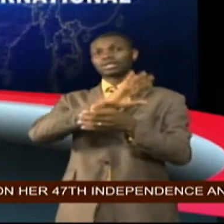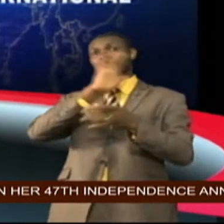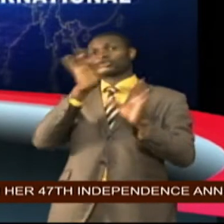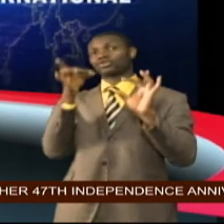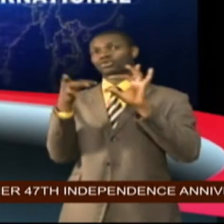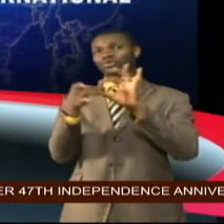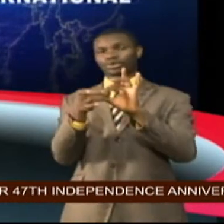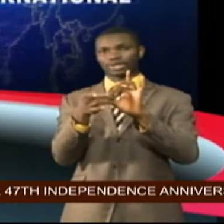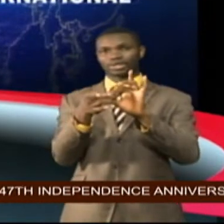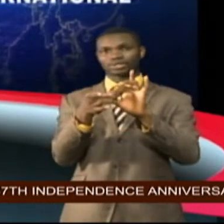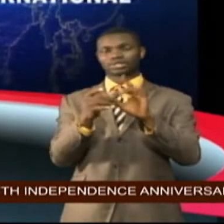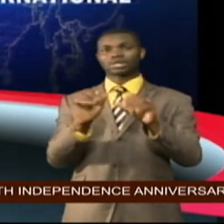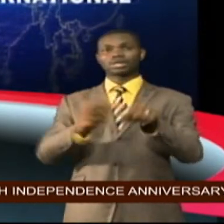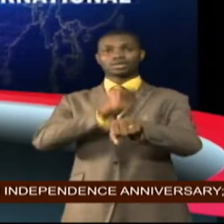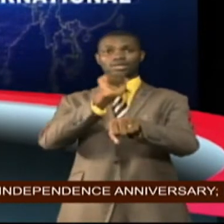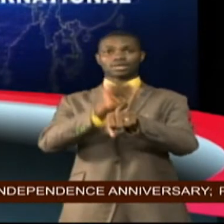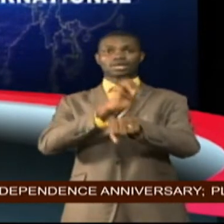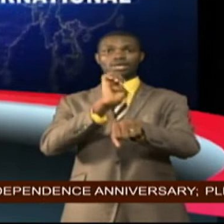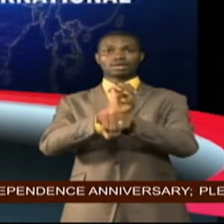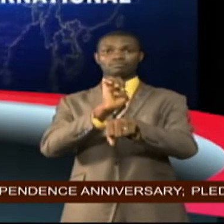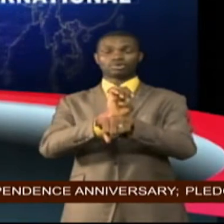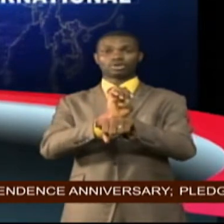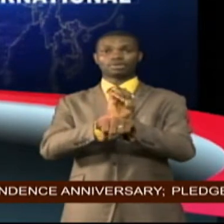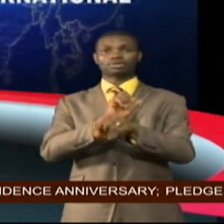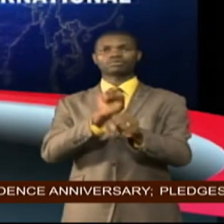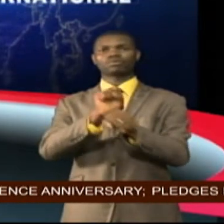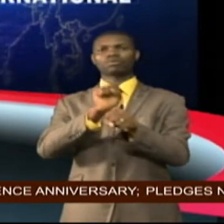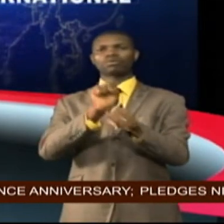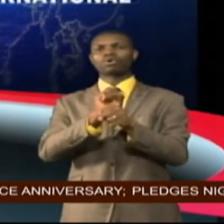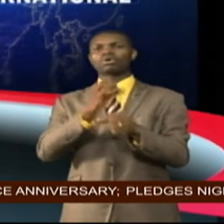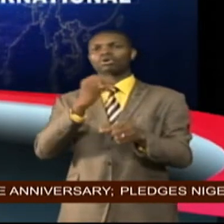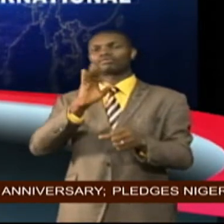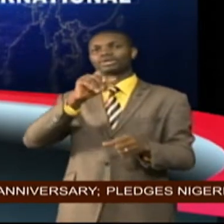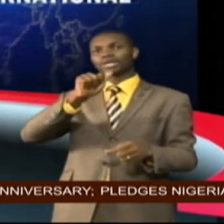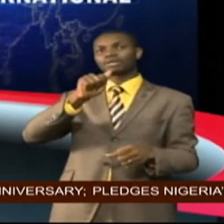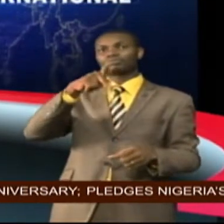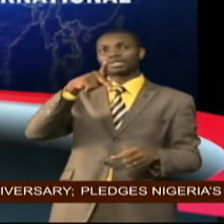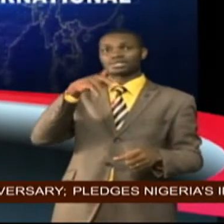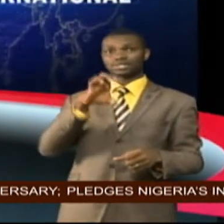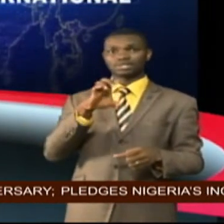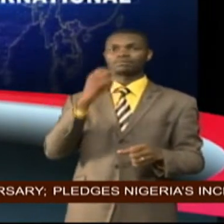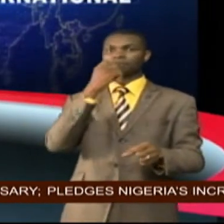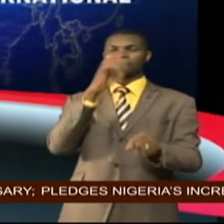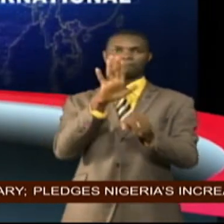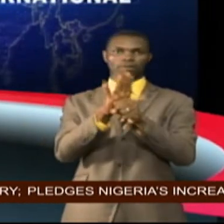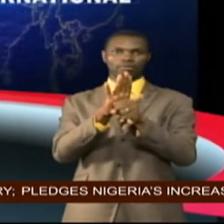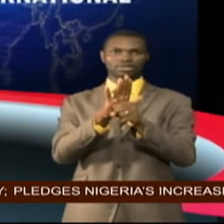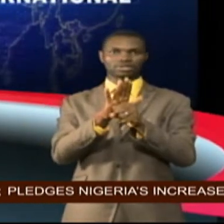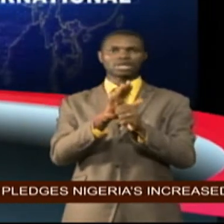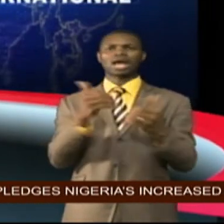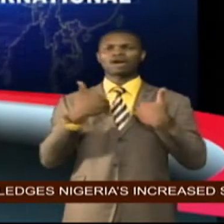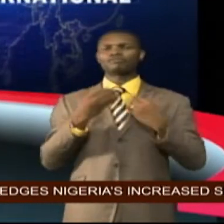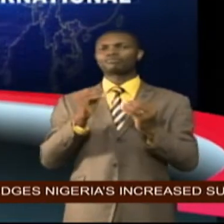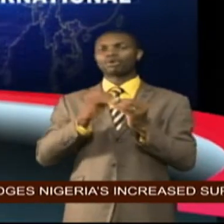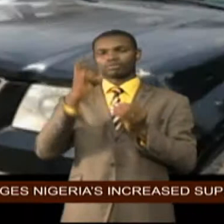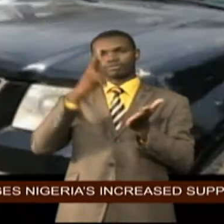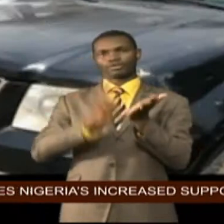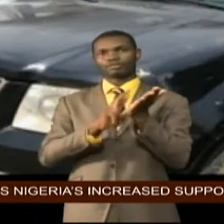of Employment for executing the job creation component of the APC manifesto. Onengie Fineface tells us